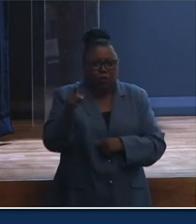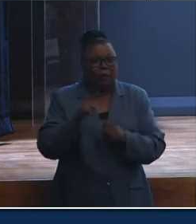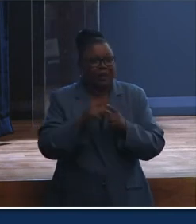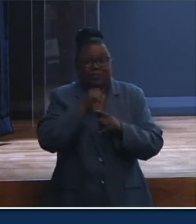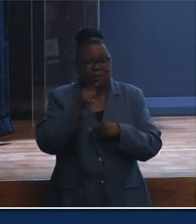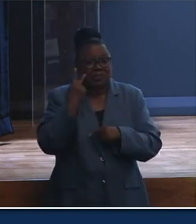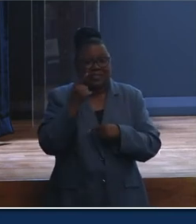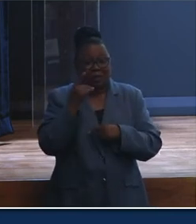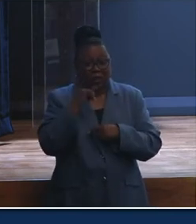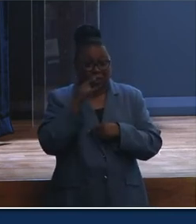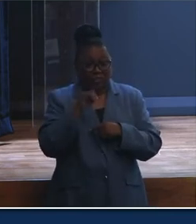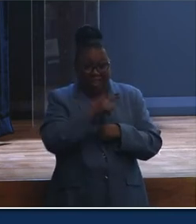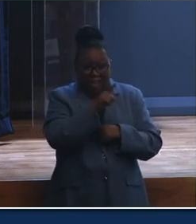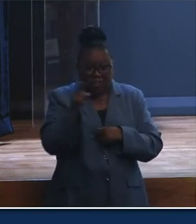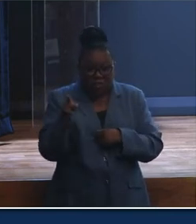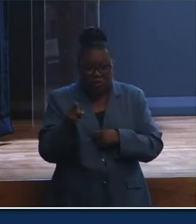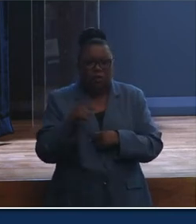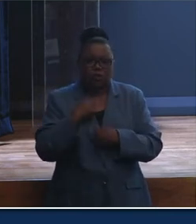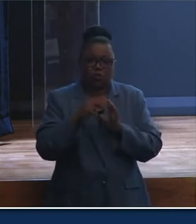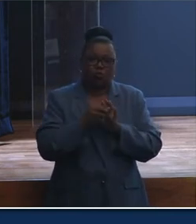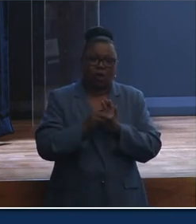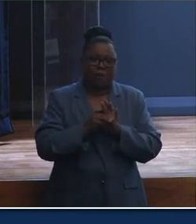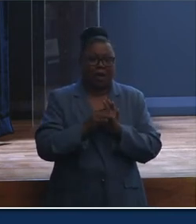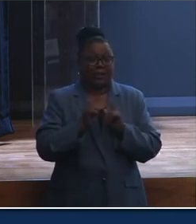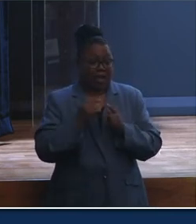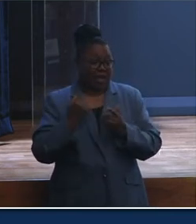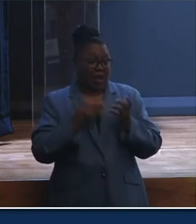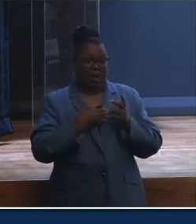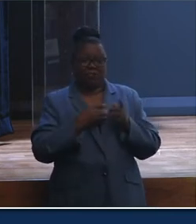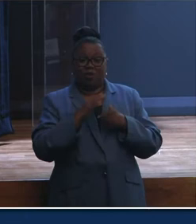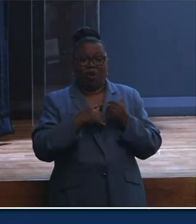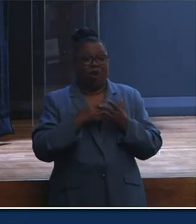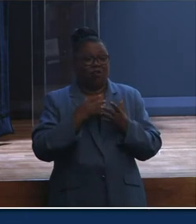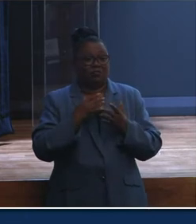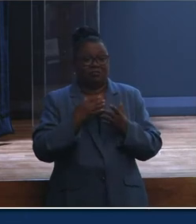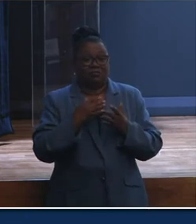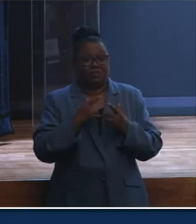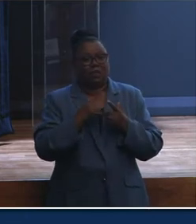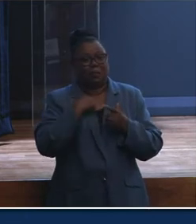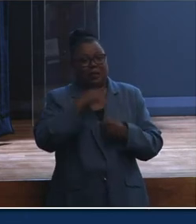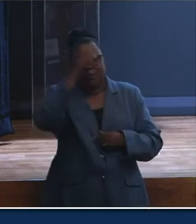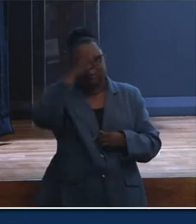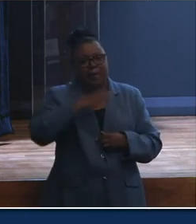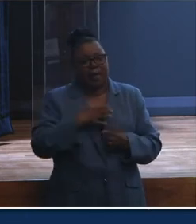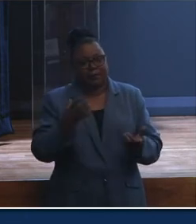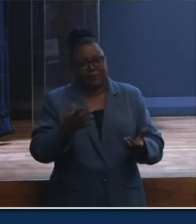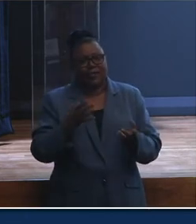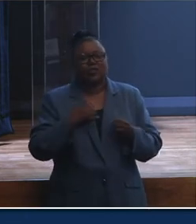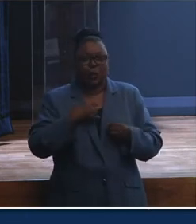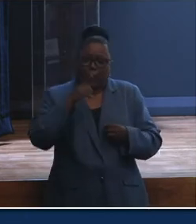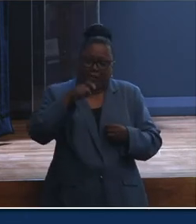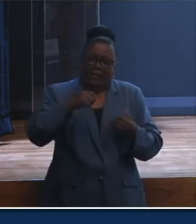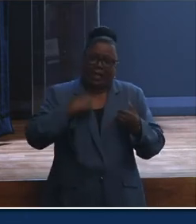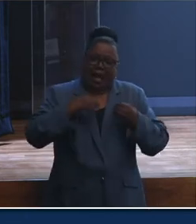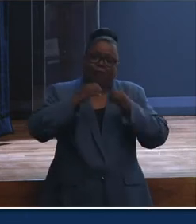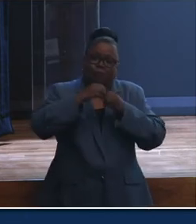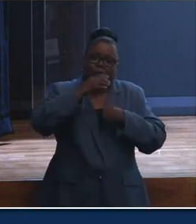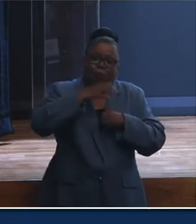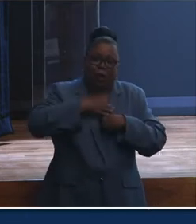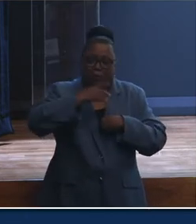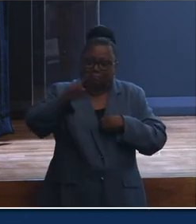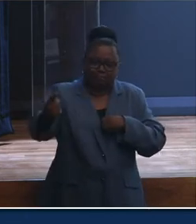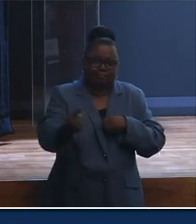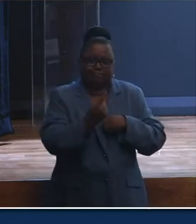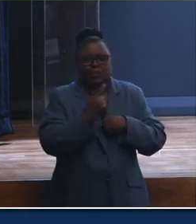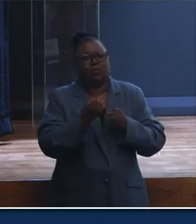if you don't see somebody that looks like you, your role models, like ours, are all going to be men. So we need to have more women front and